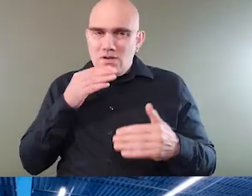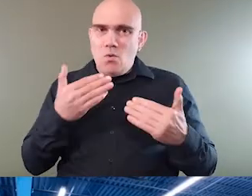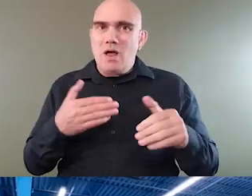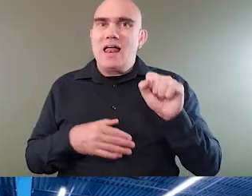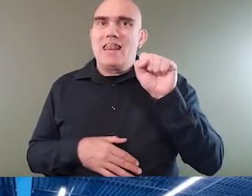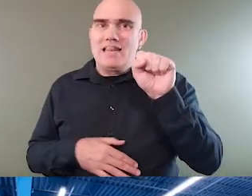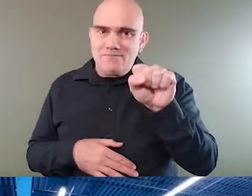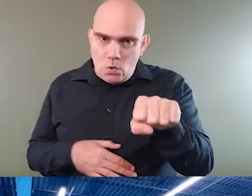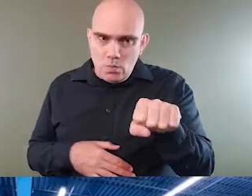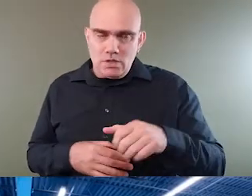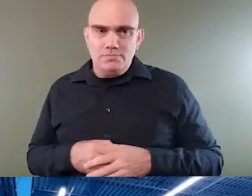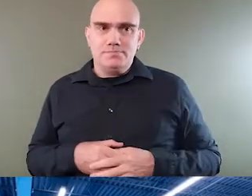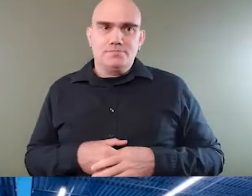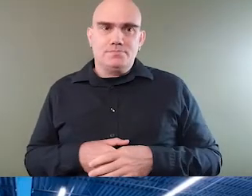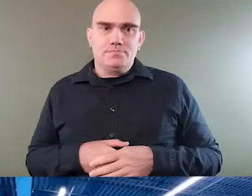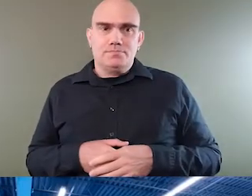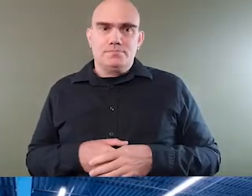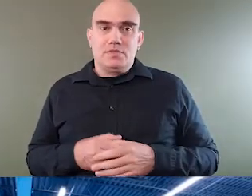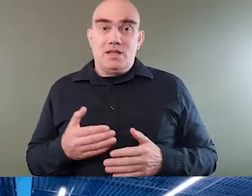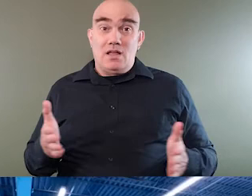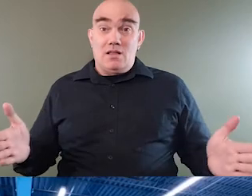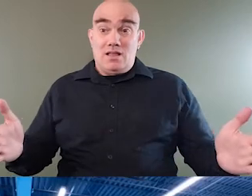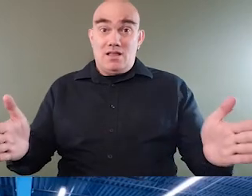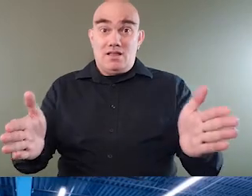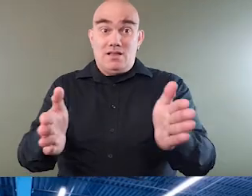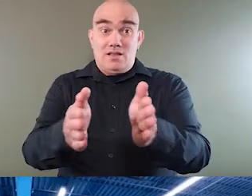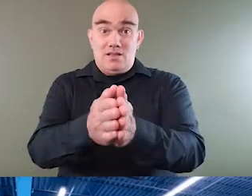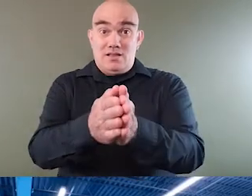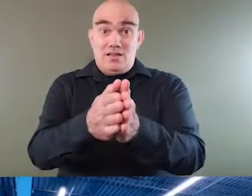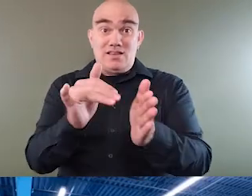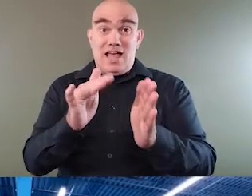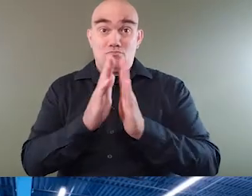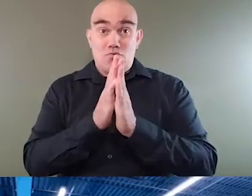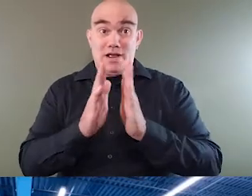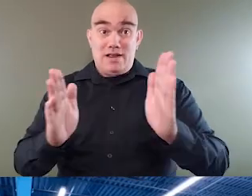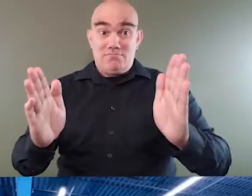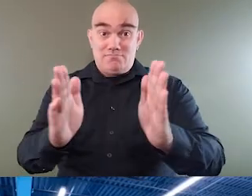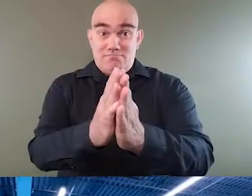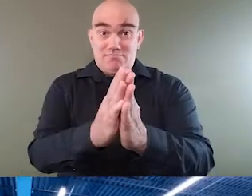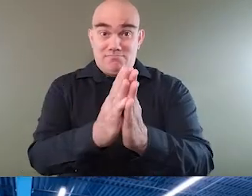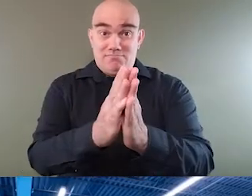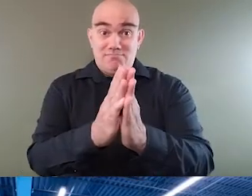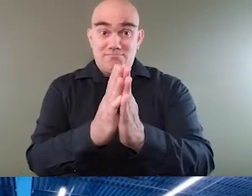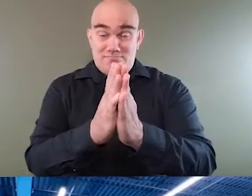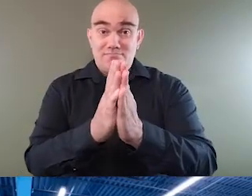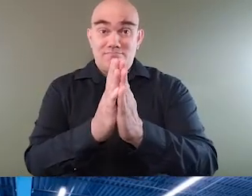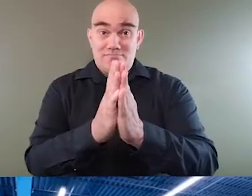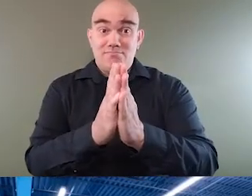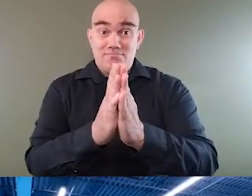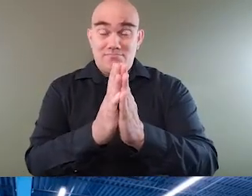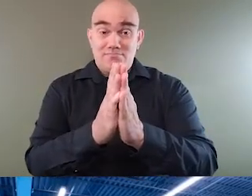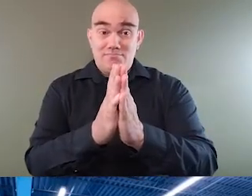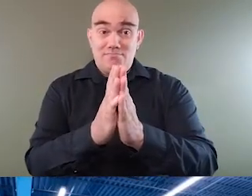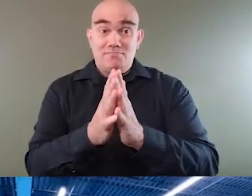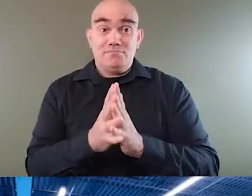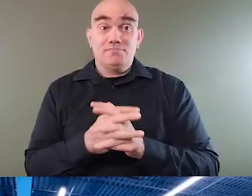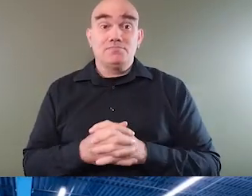forward. And clap both hands together like a praying